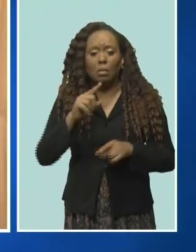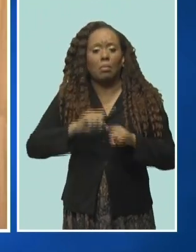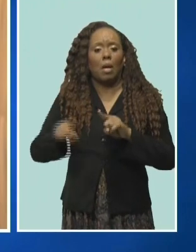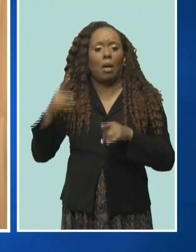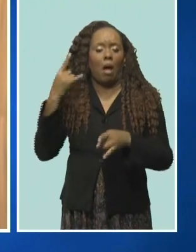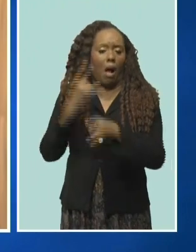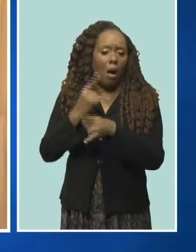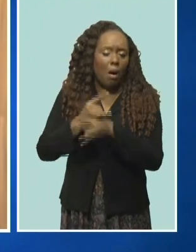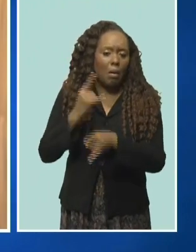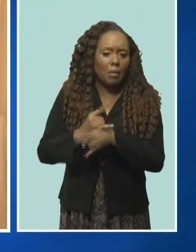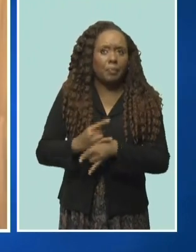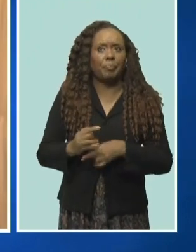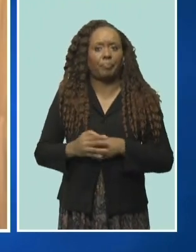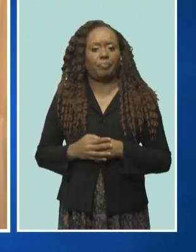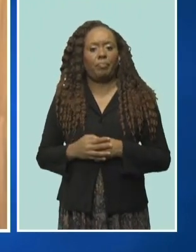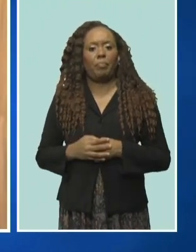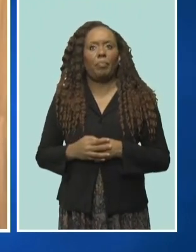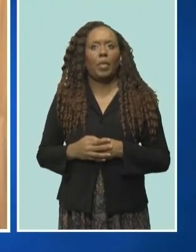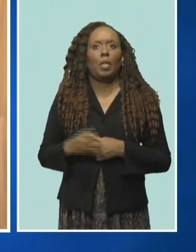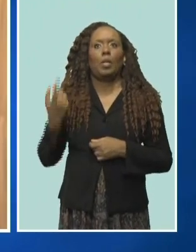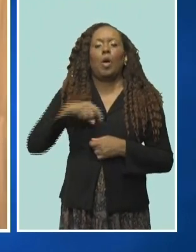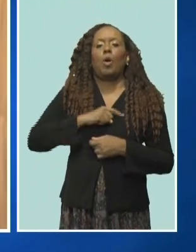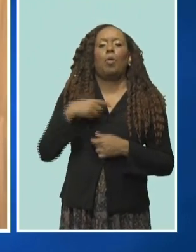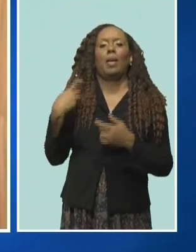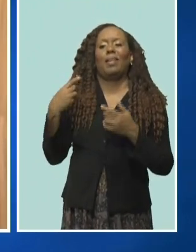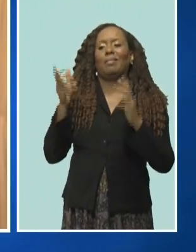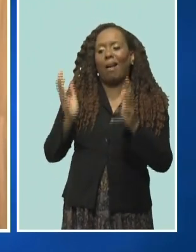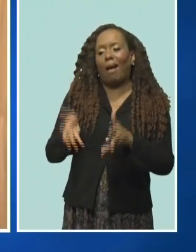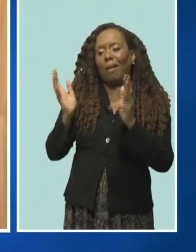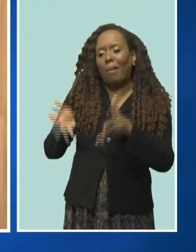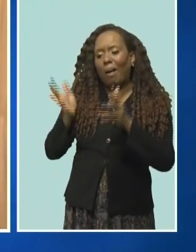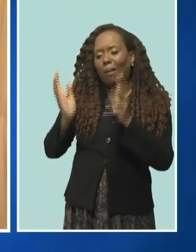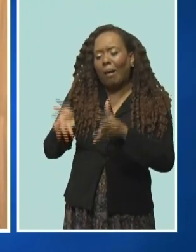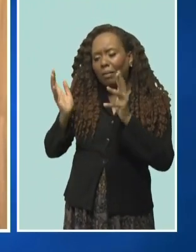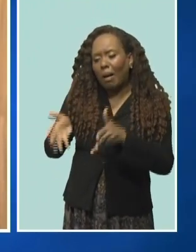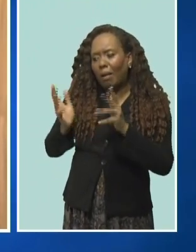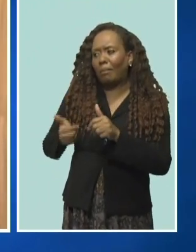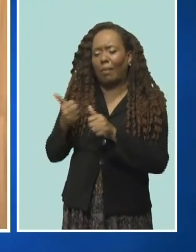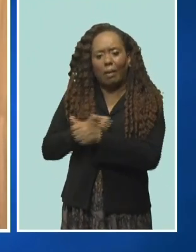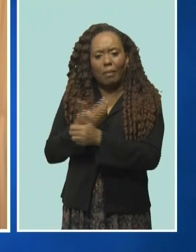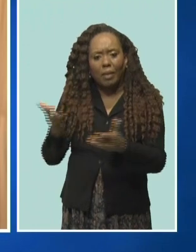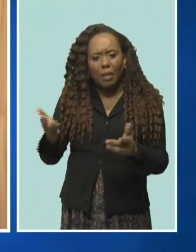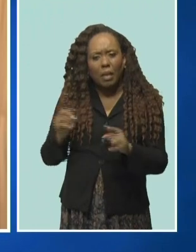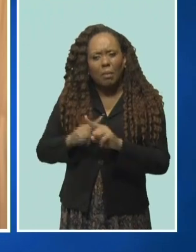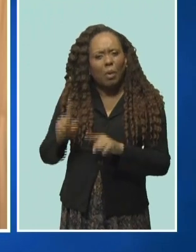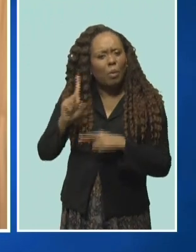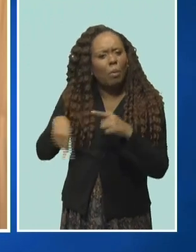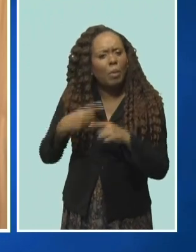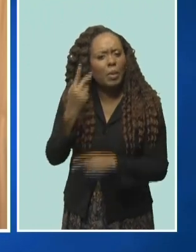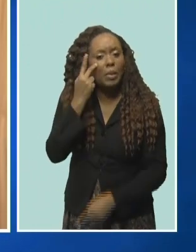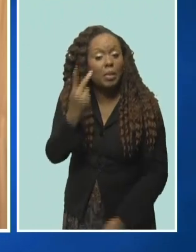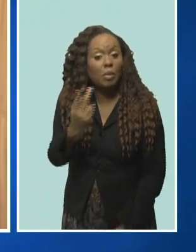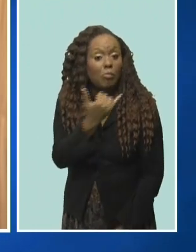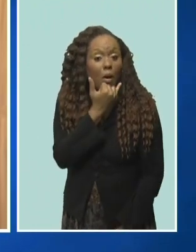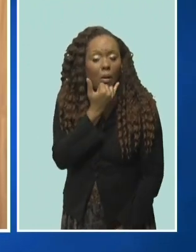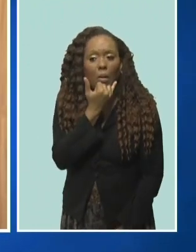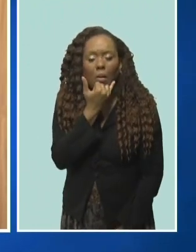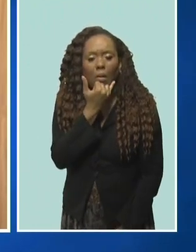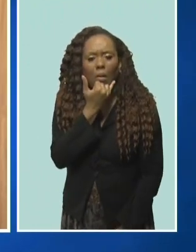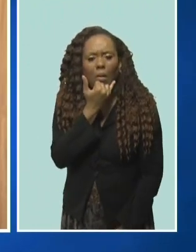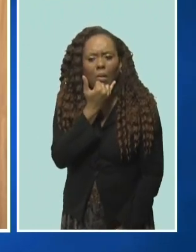about everything else in Barbados, everything else. So why not when we see signs of wrong? I'm appealing to